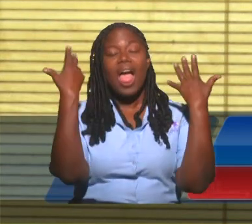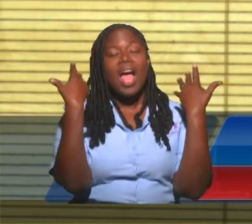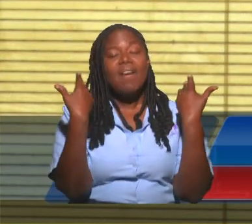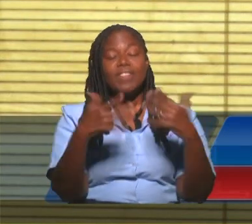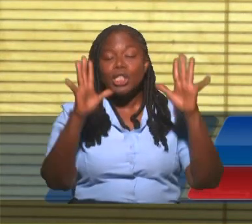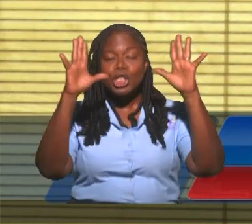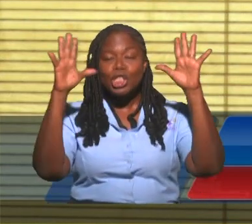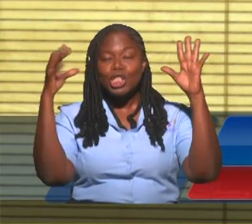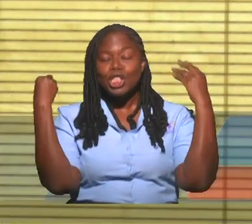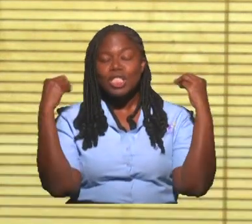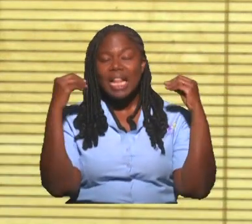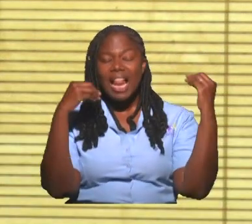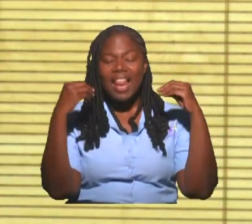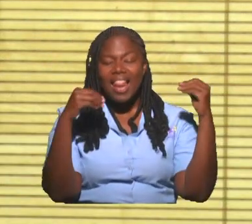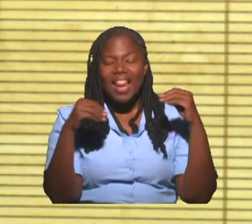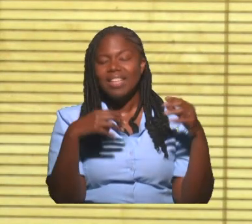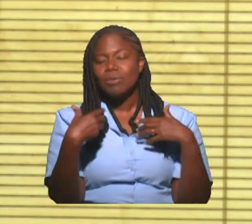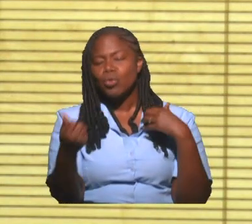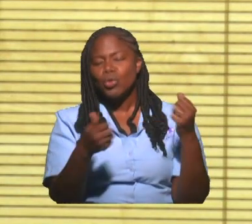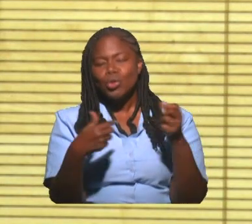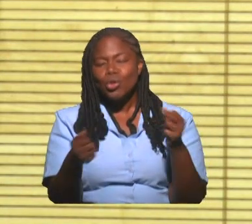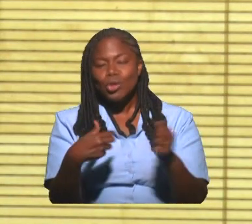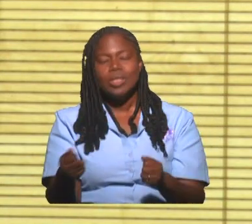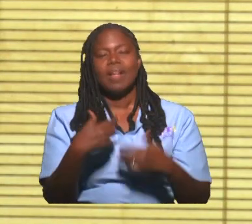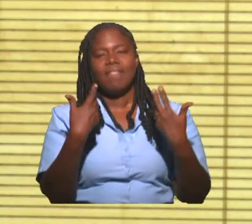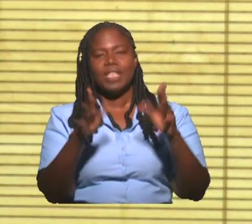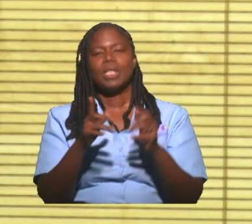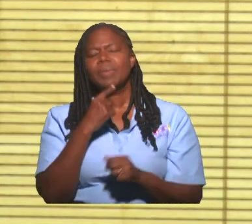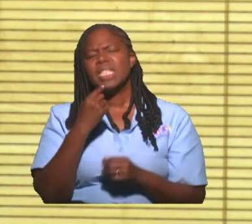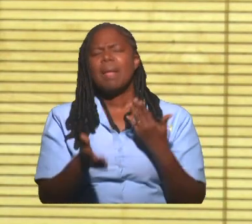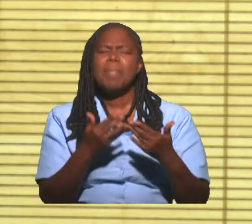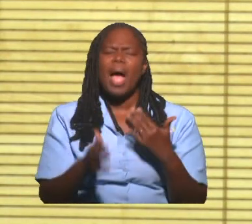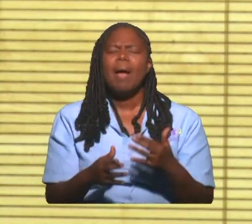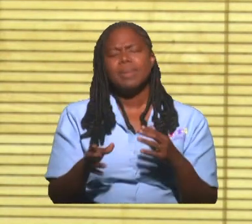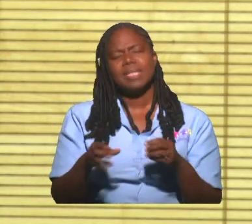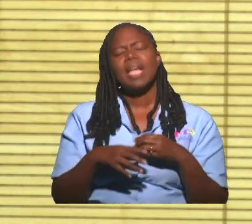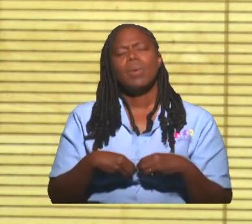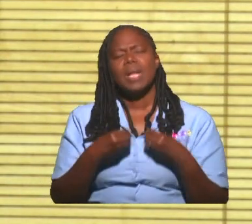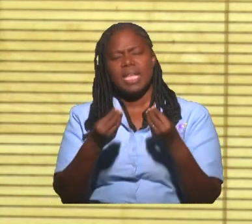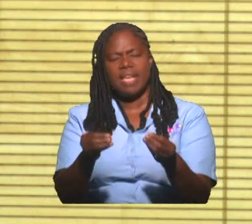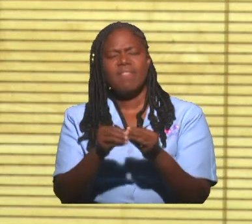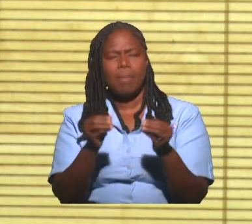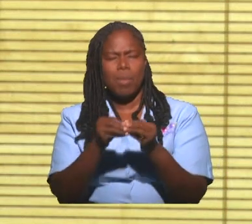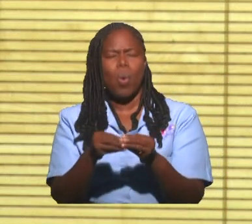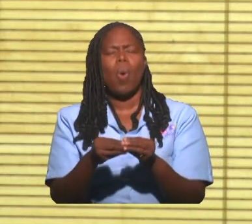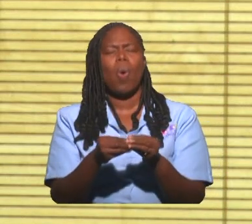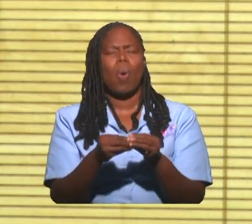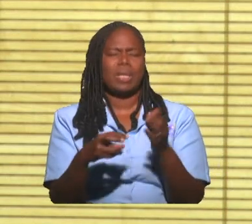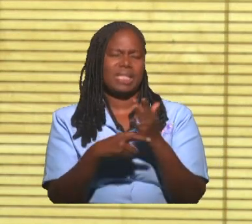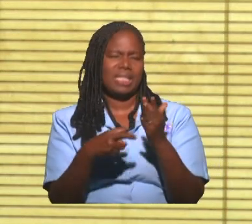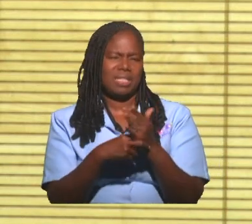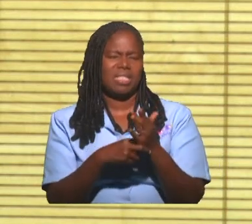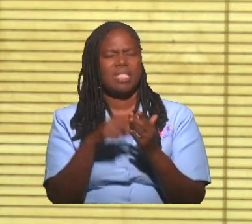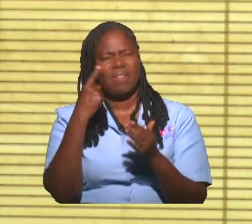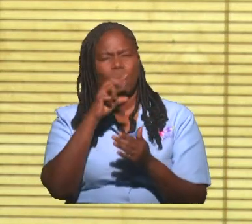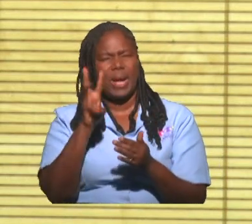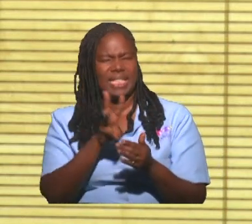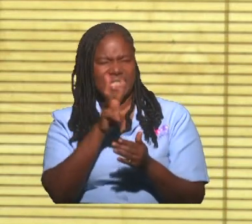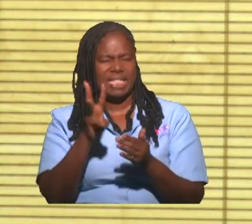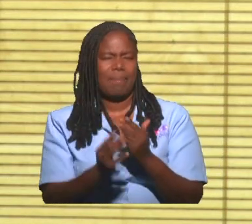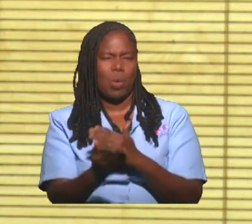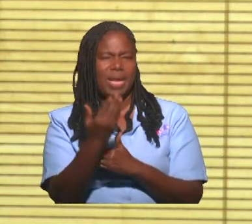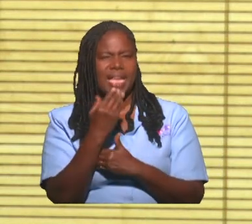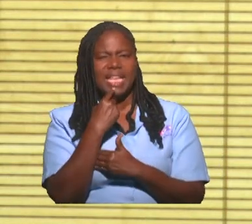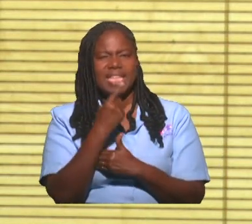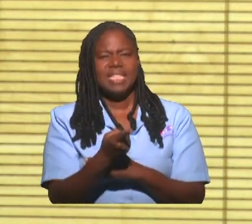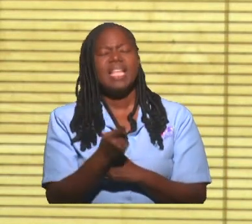look at releasing some additional tickets on Wednesday morning for sale for that game. But we expect the West Indies-New Zealand game to be fully sold